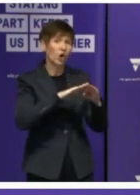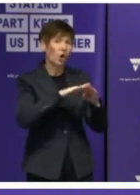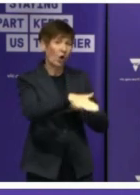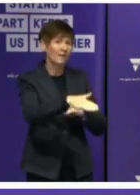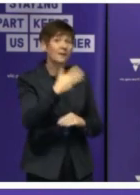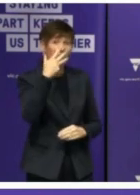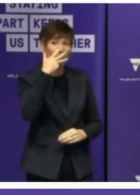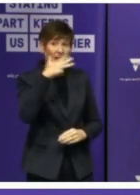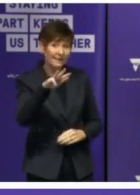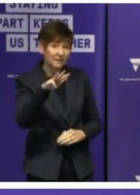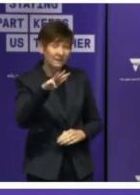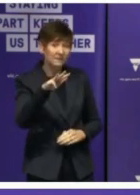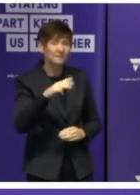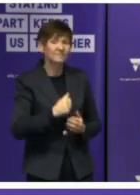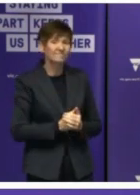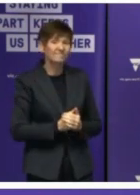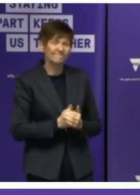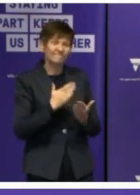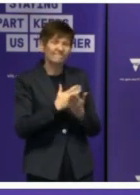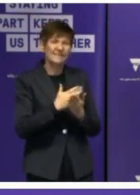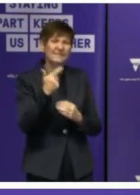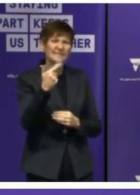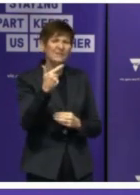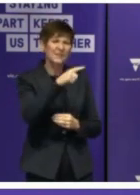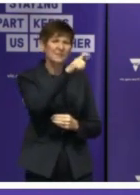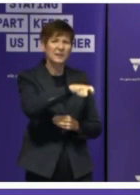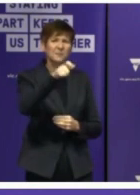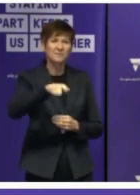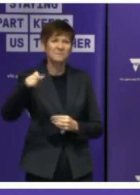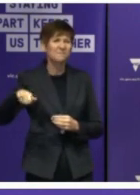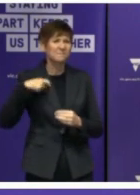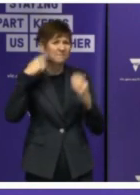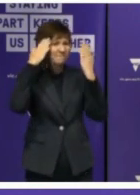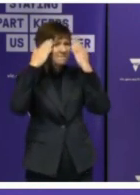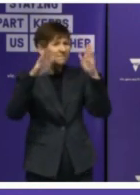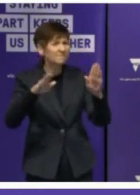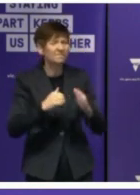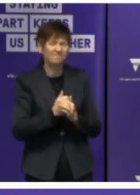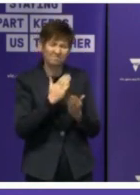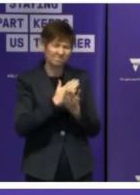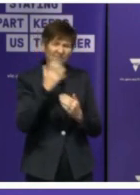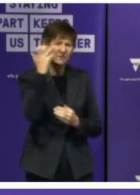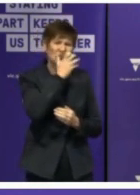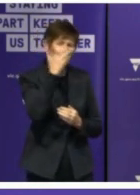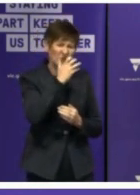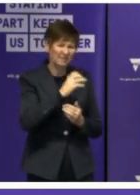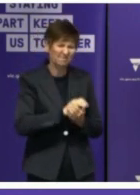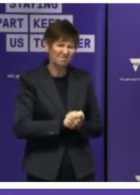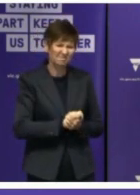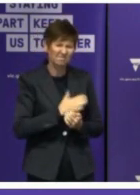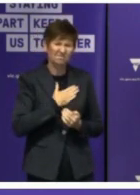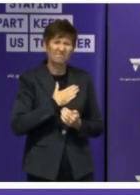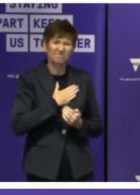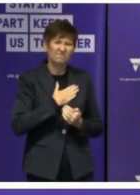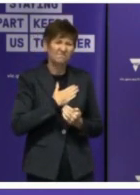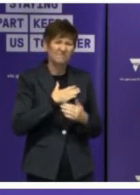of those families, we send our sincere condolences, our sympathies, our best wishes. This will be an incredibly difficult